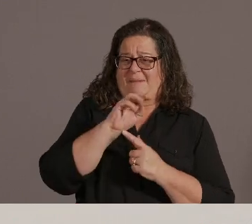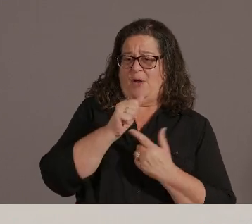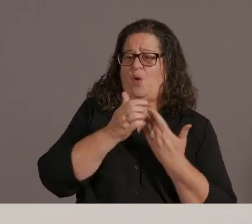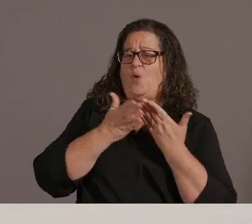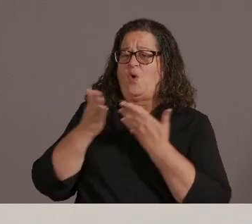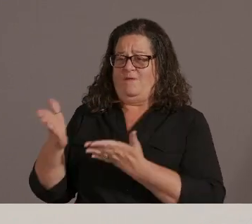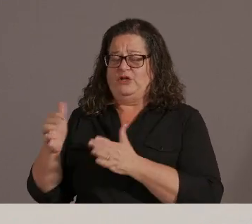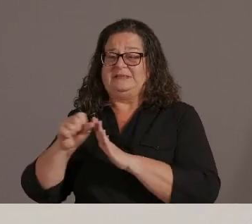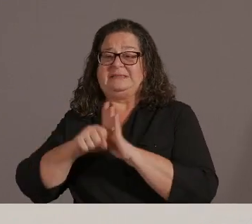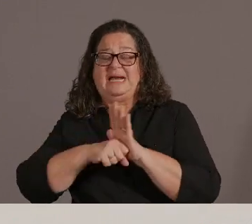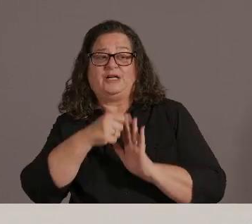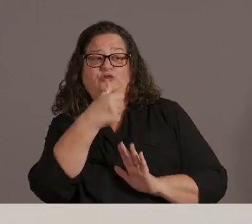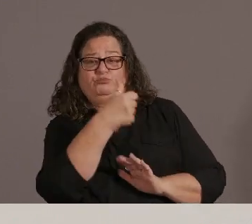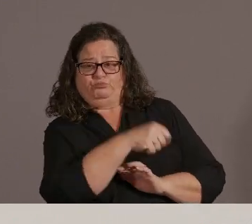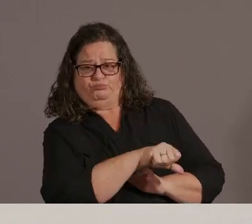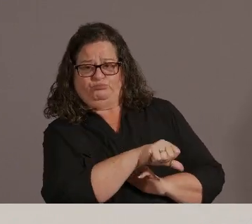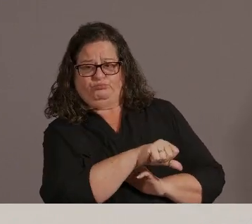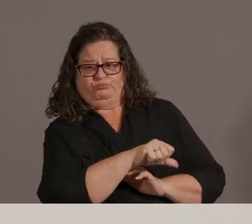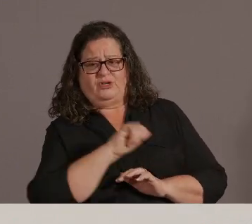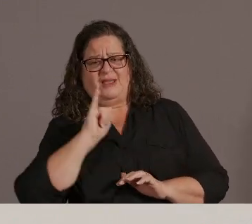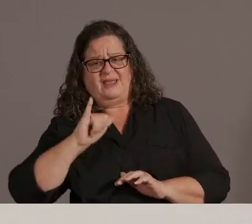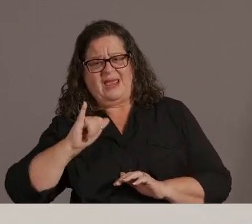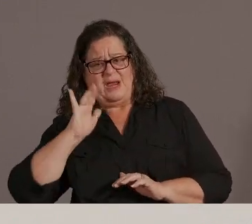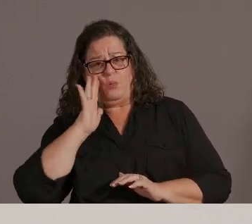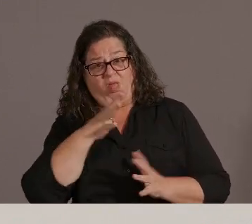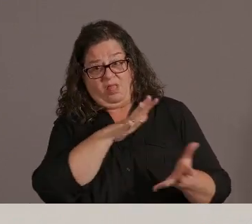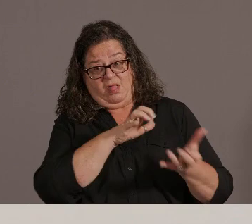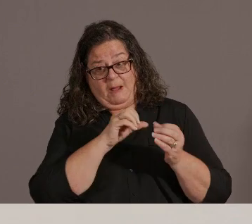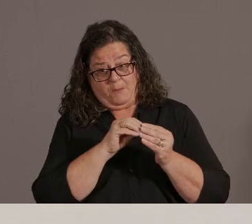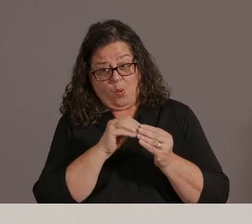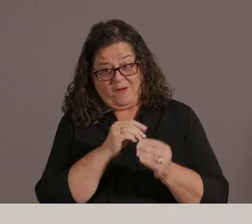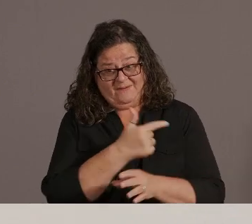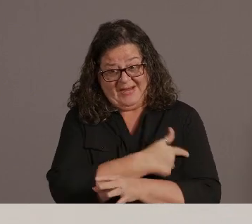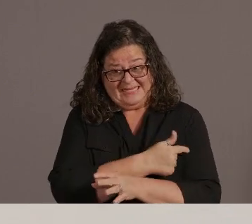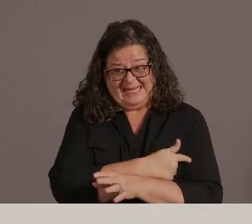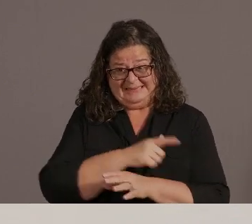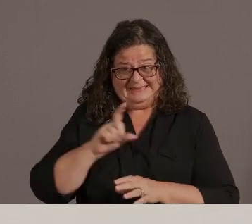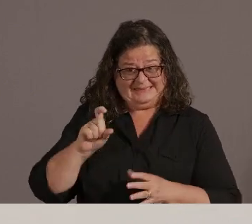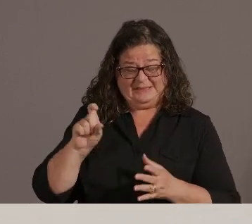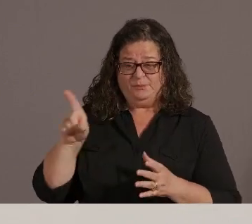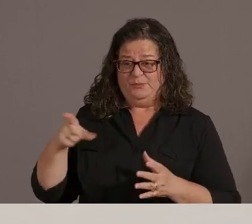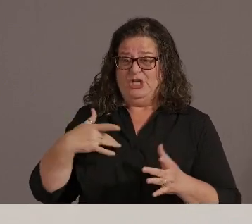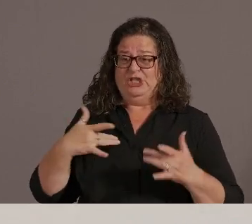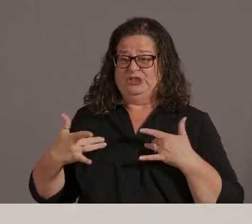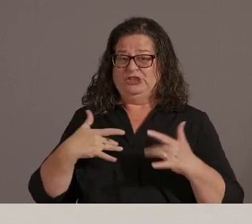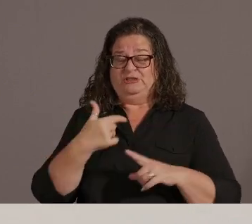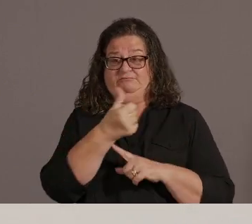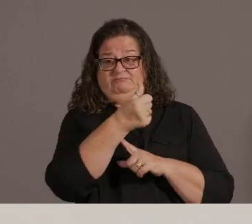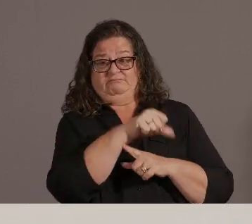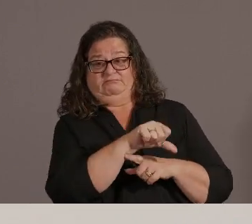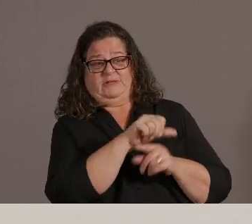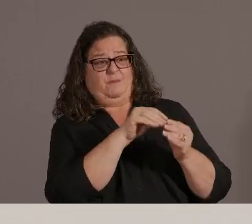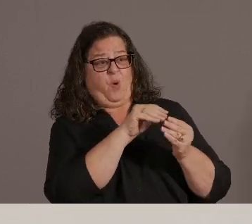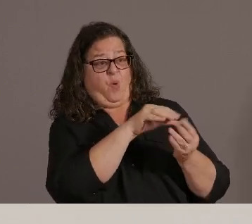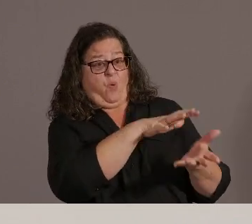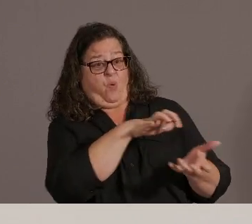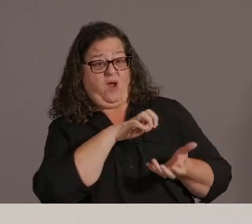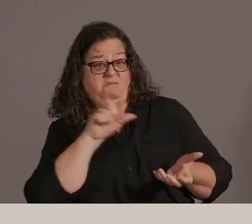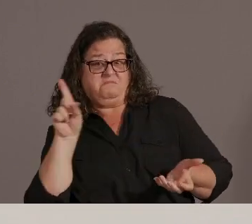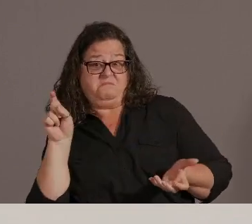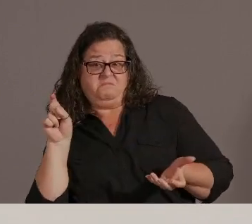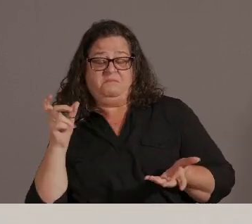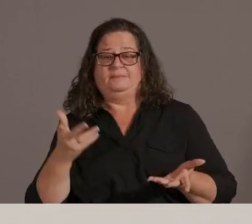more doses total, was there concern about turning down those additional doses? And second, why can't FEMA